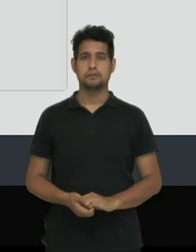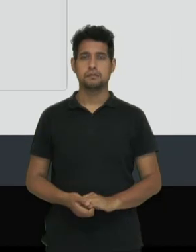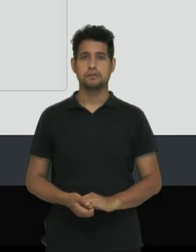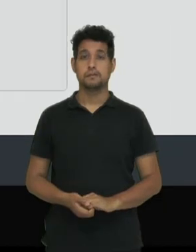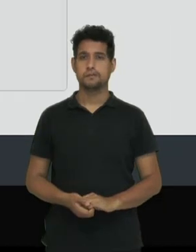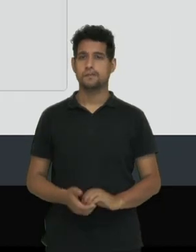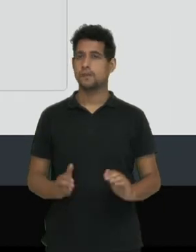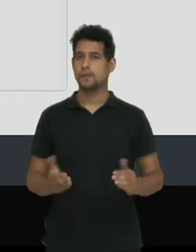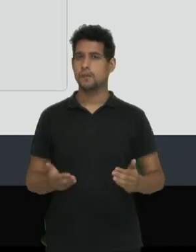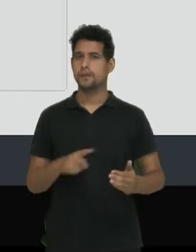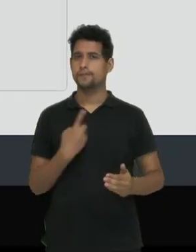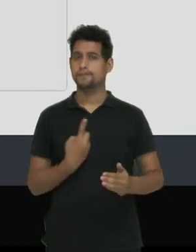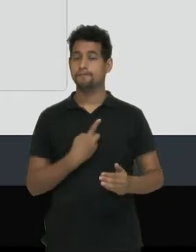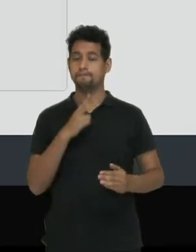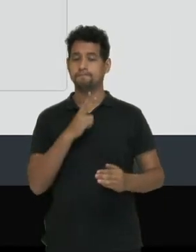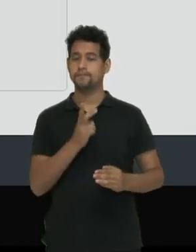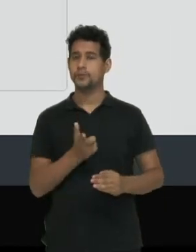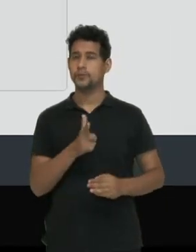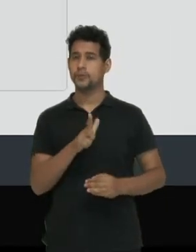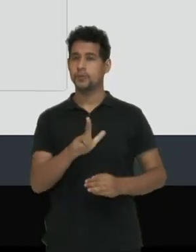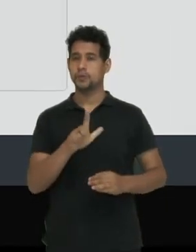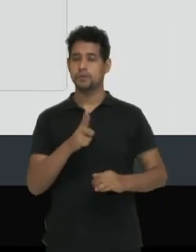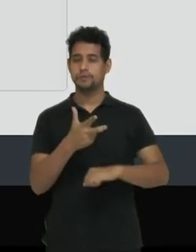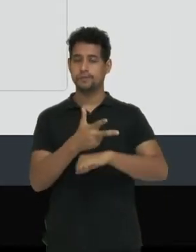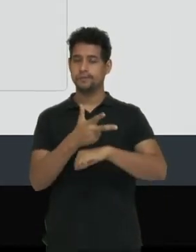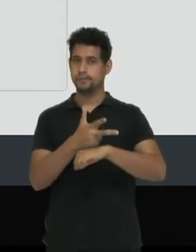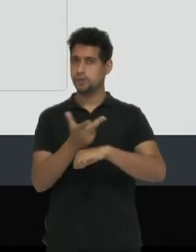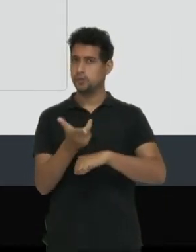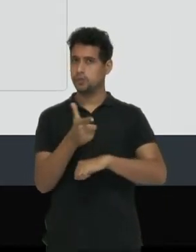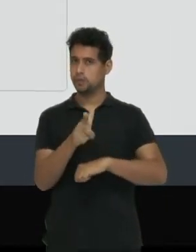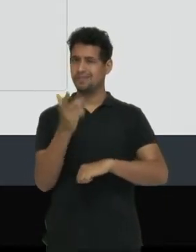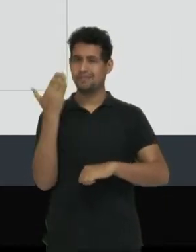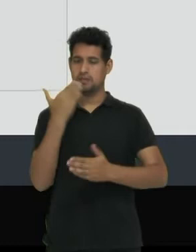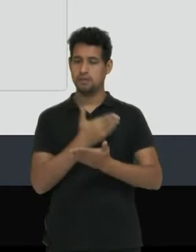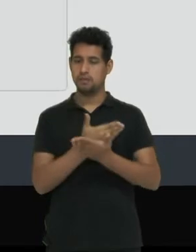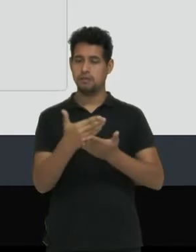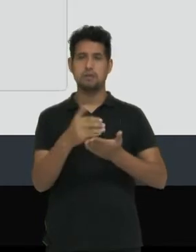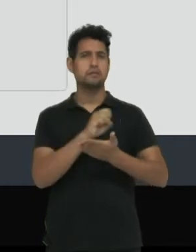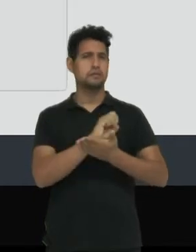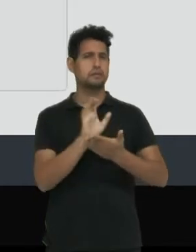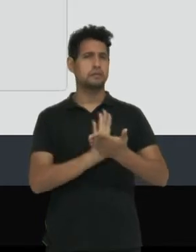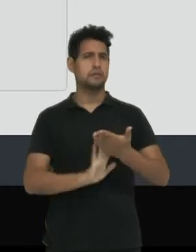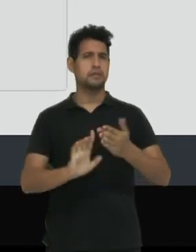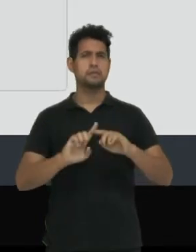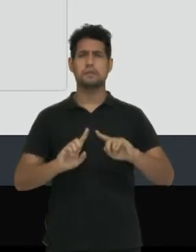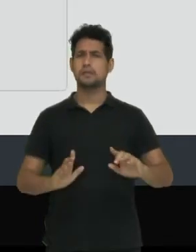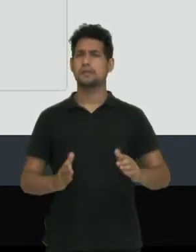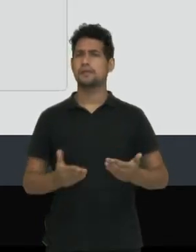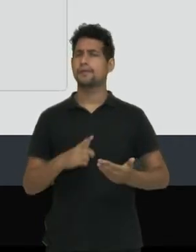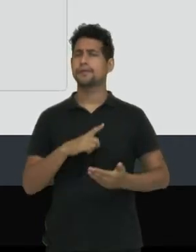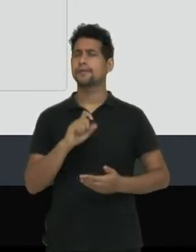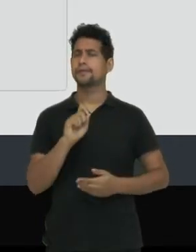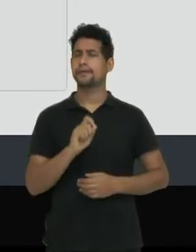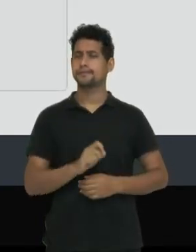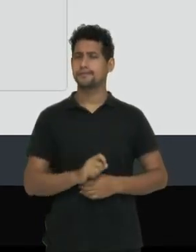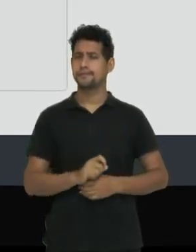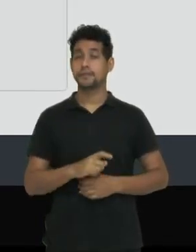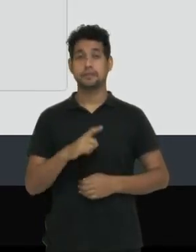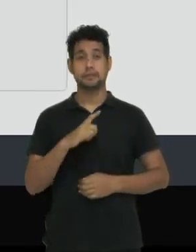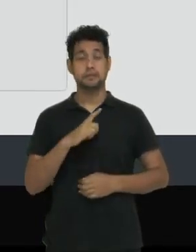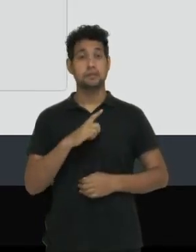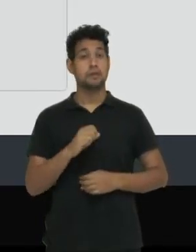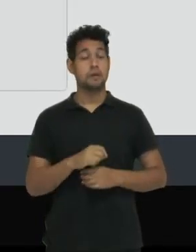Agora, pessoal, nós vamos assistir novamente o vídeo que nós vimos no início do nosso exercício, mas aqui nós temos